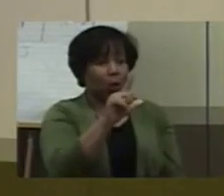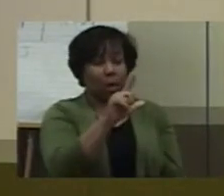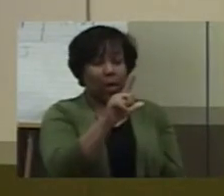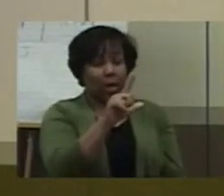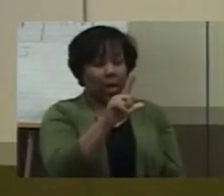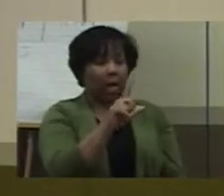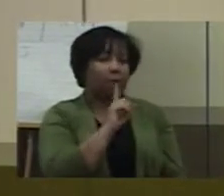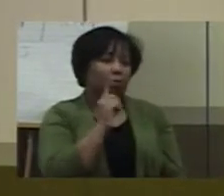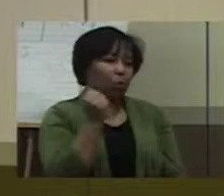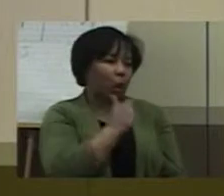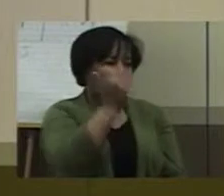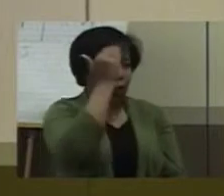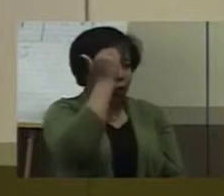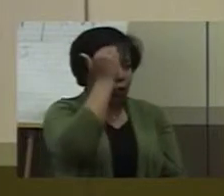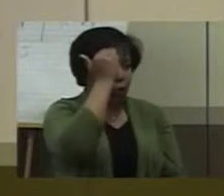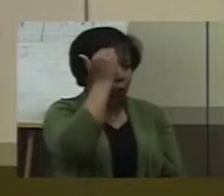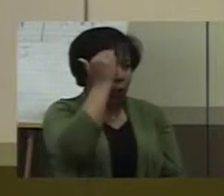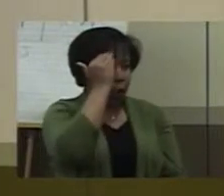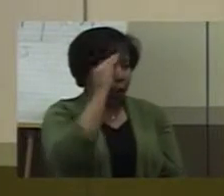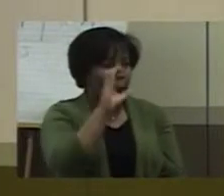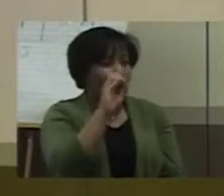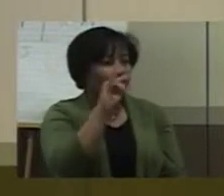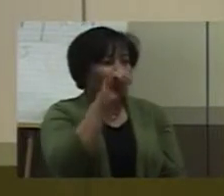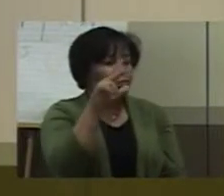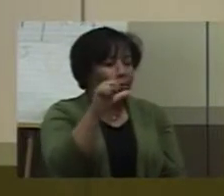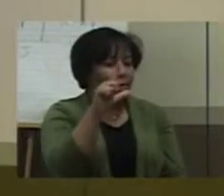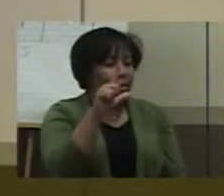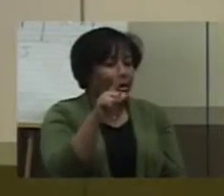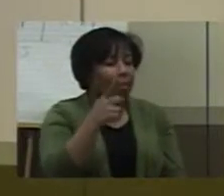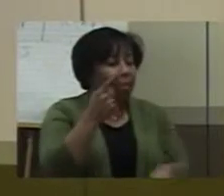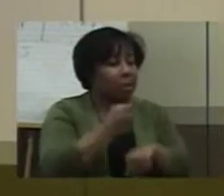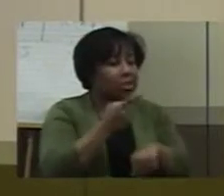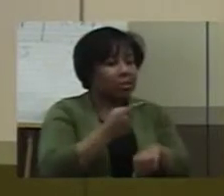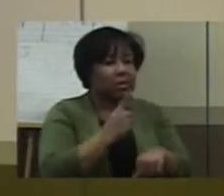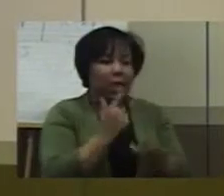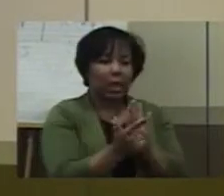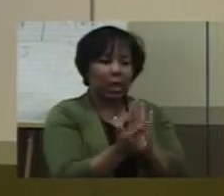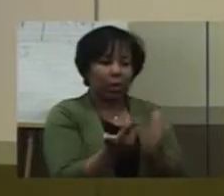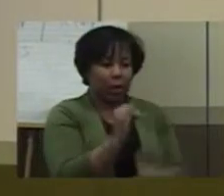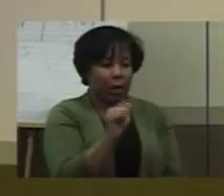Illinois. I'm sure we all know corporal punishment is illegal in Illinois.